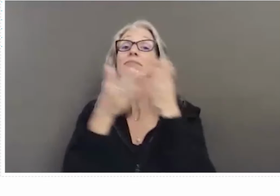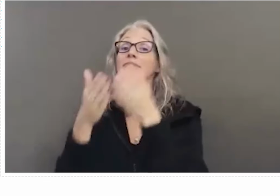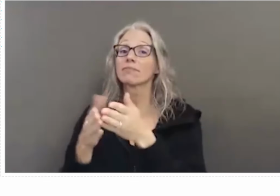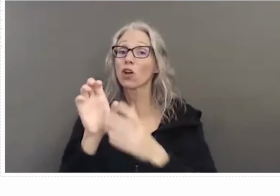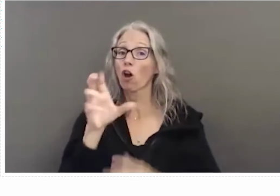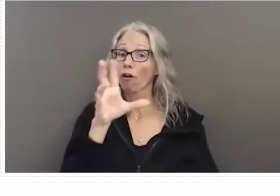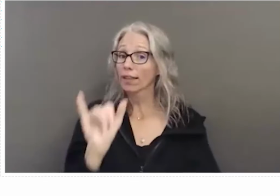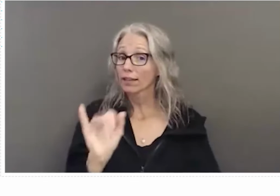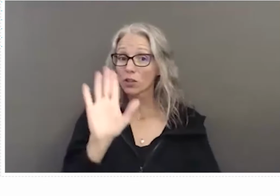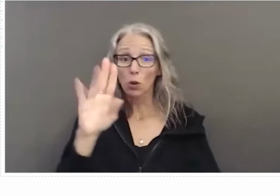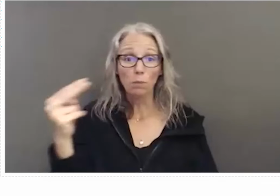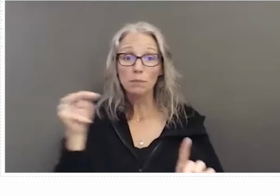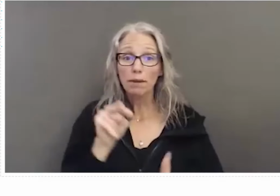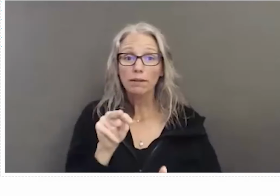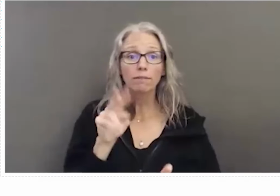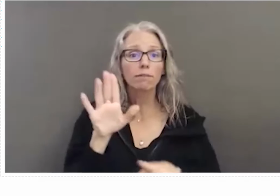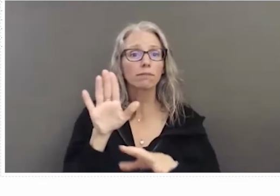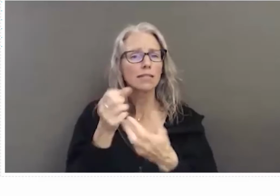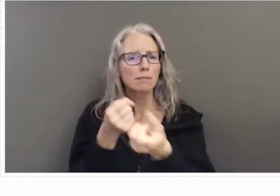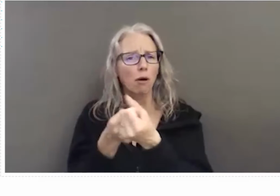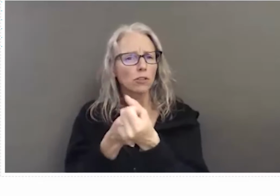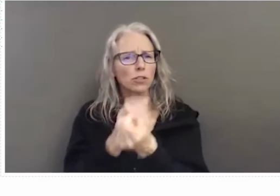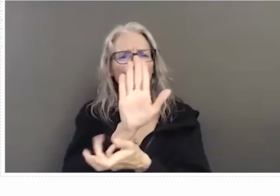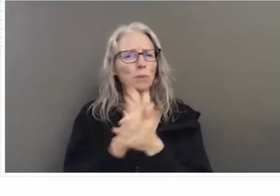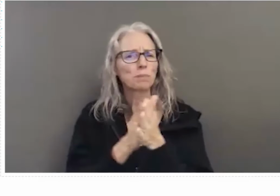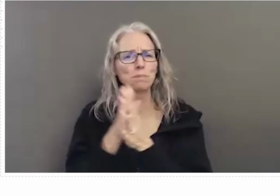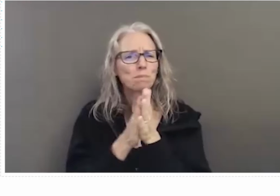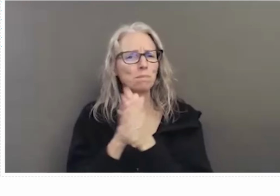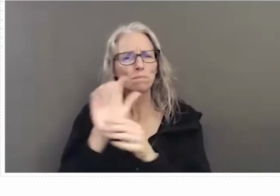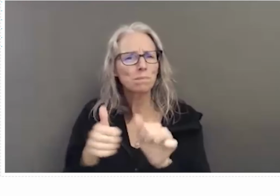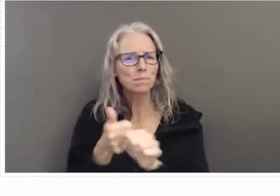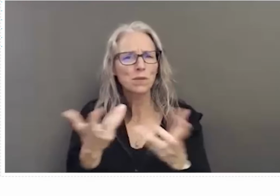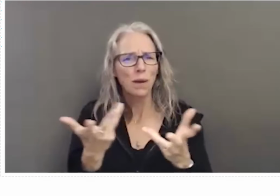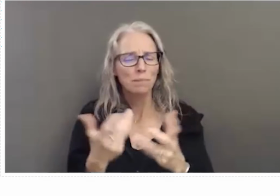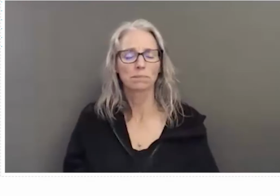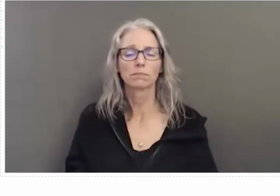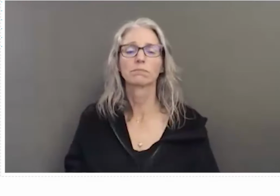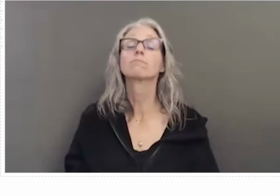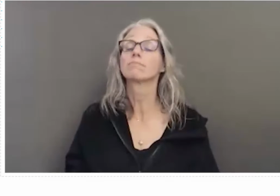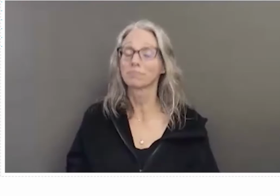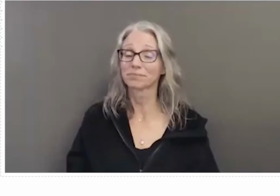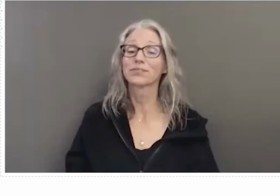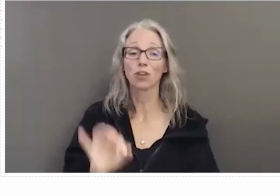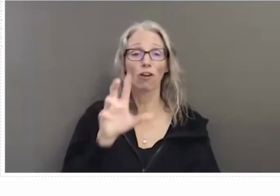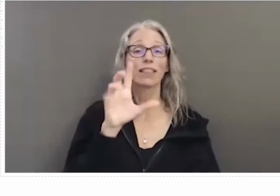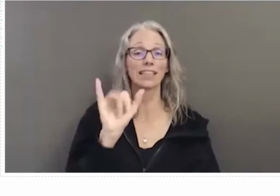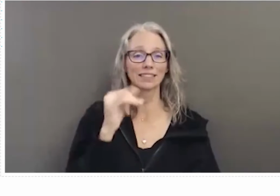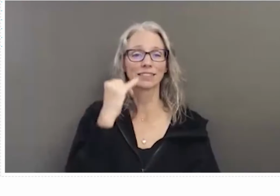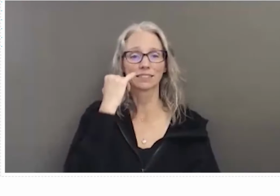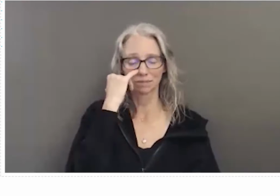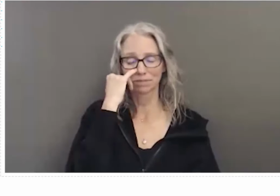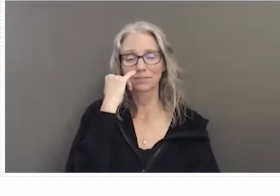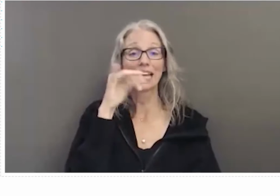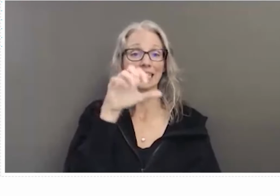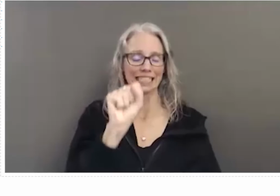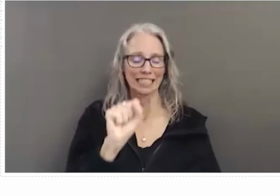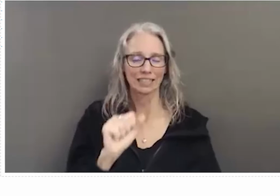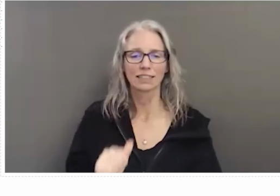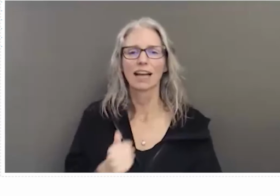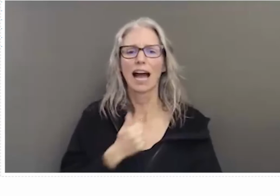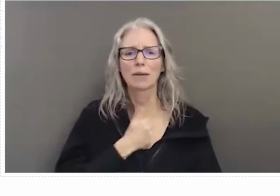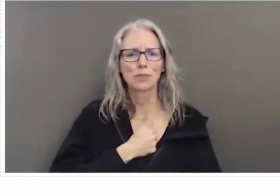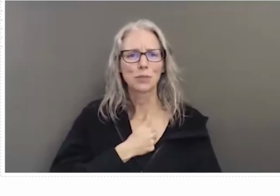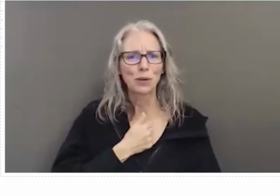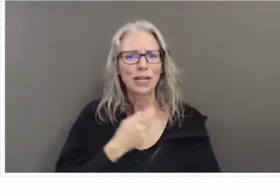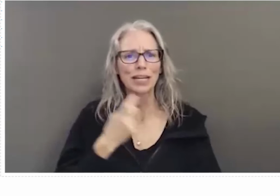perspectives about what motivates you around sponsorship. Yeah, absolutely. Also, I'm sorry if I'm repeating anything that anyone said.